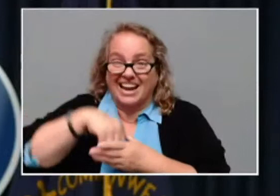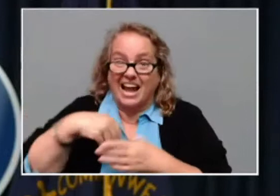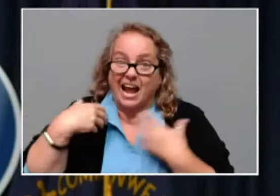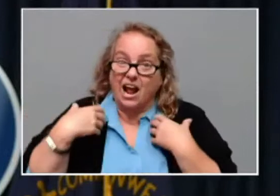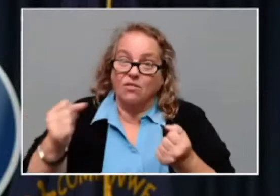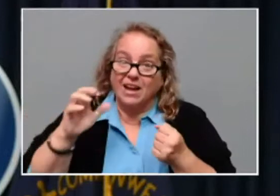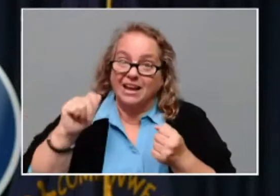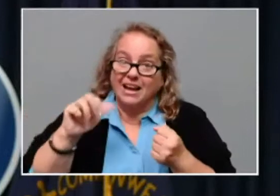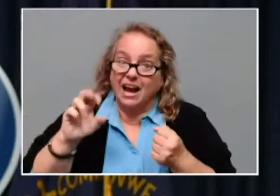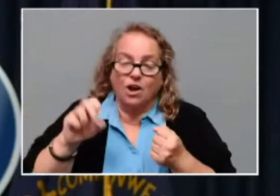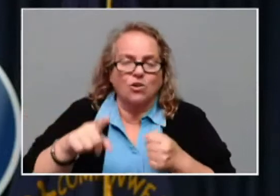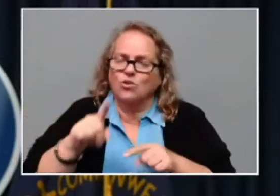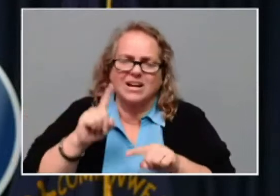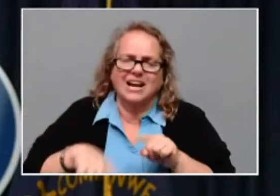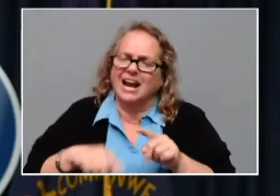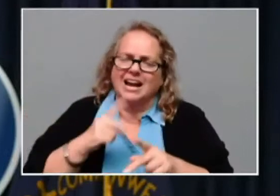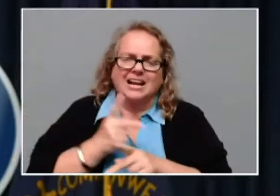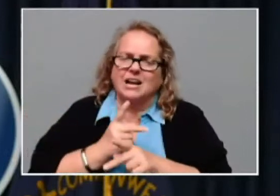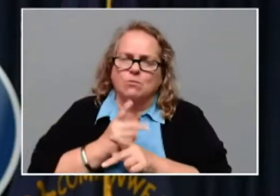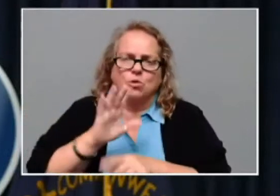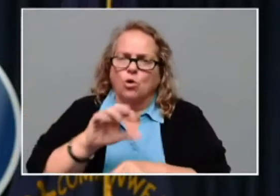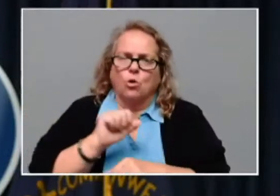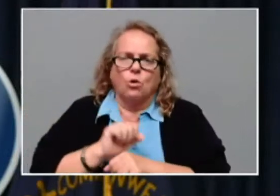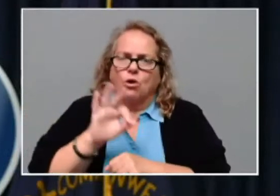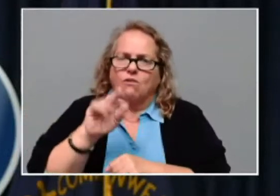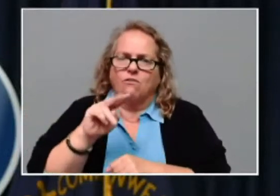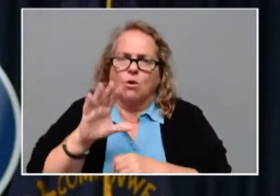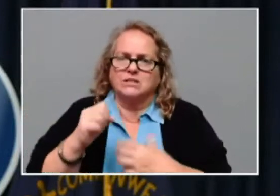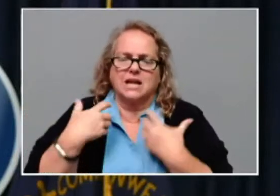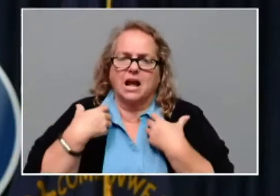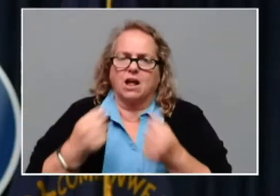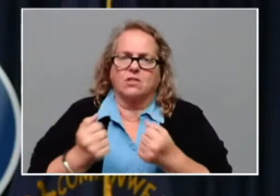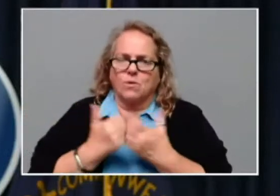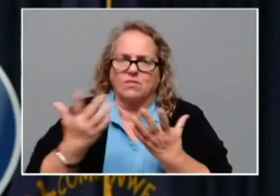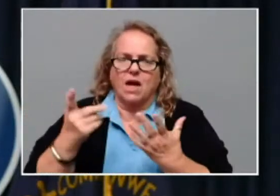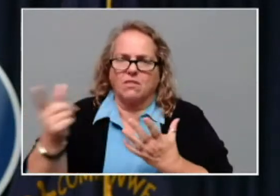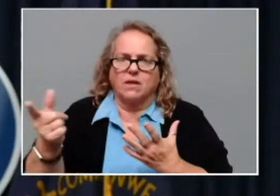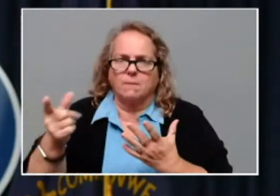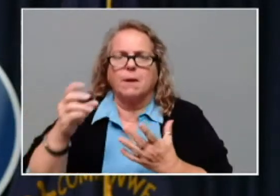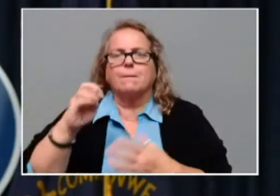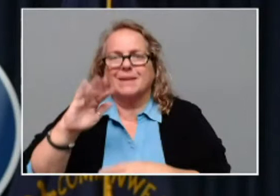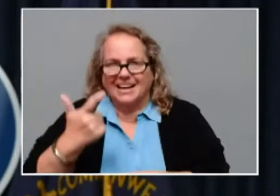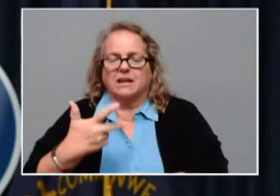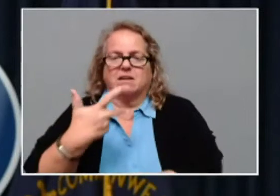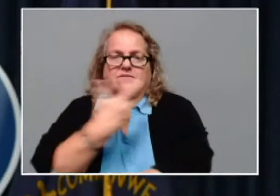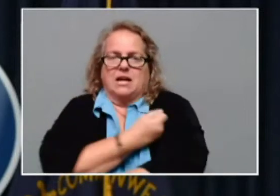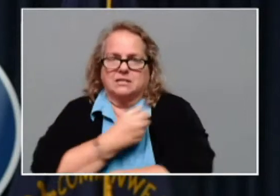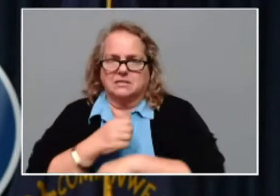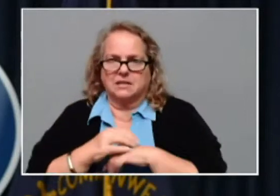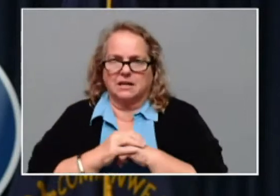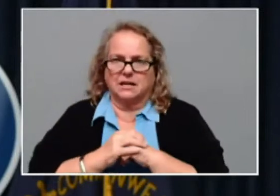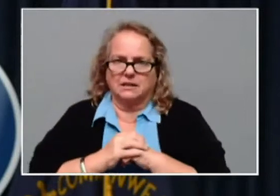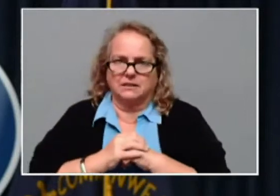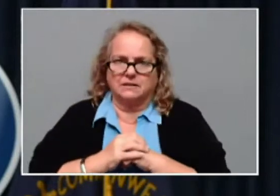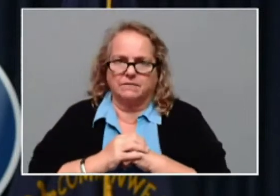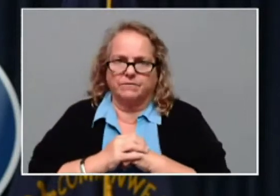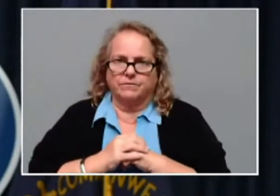your workforce healthy without them being vaccinated. I also have concerns